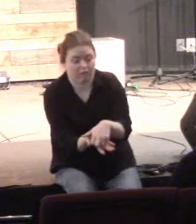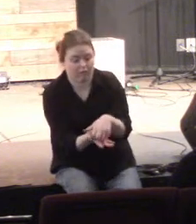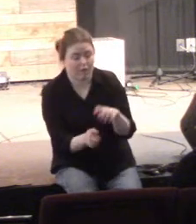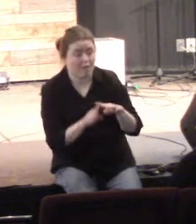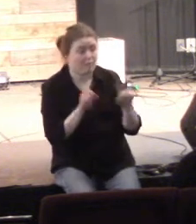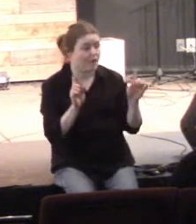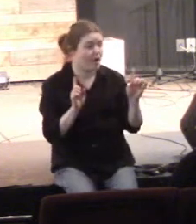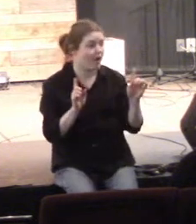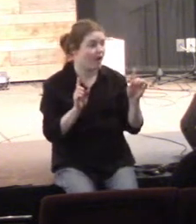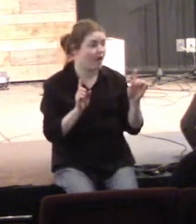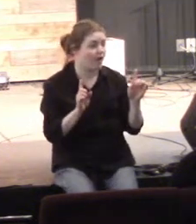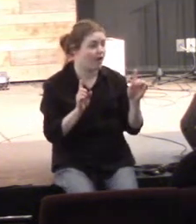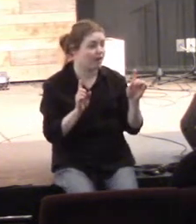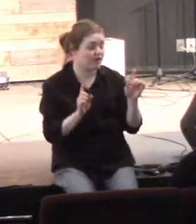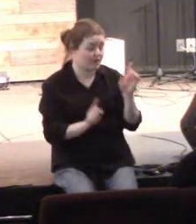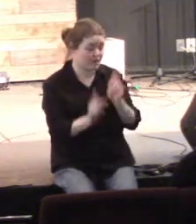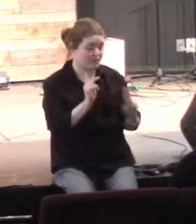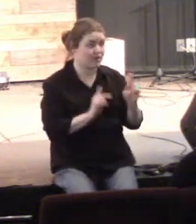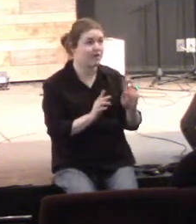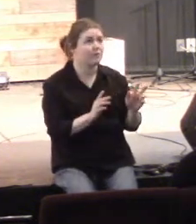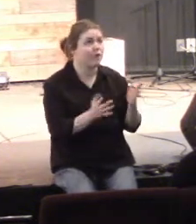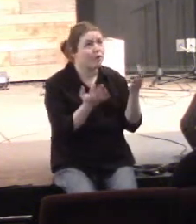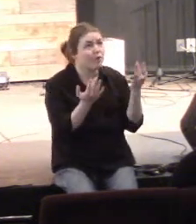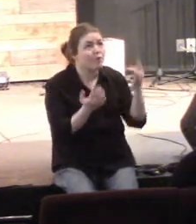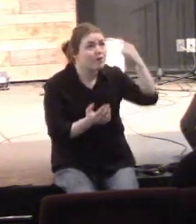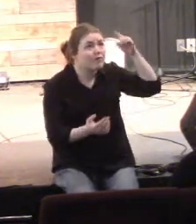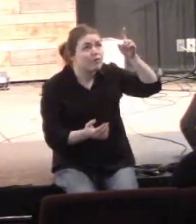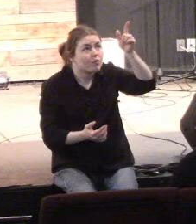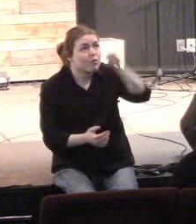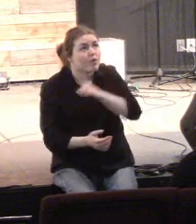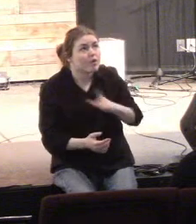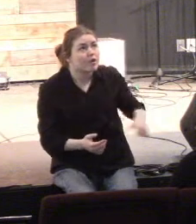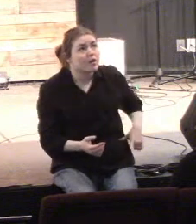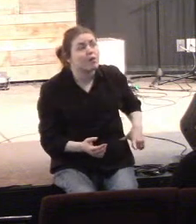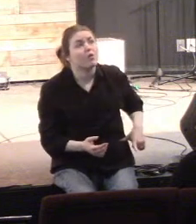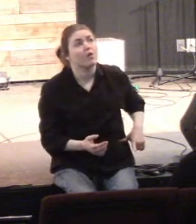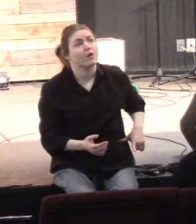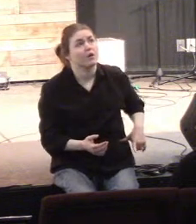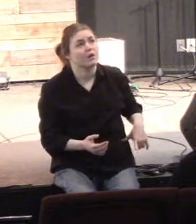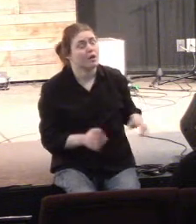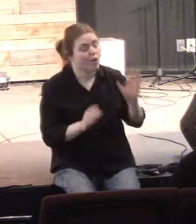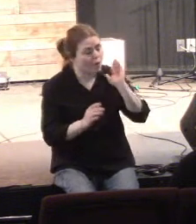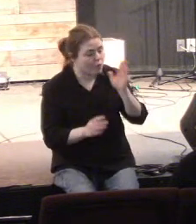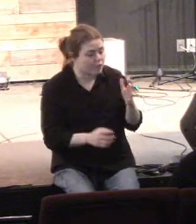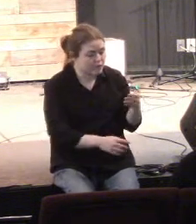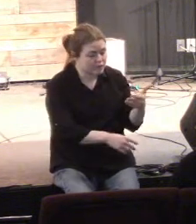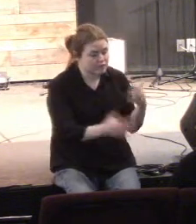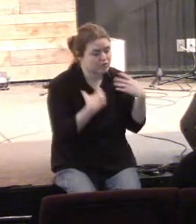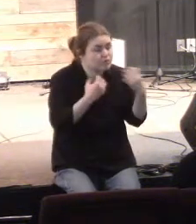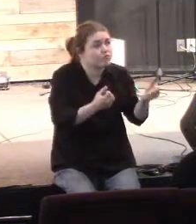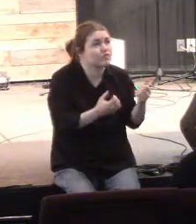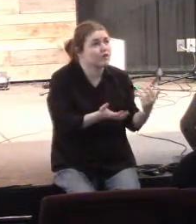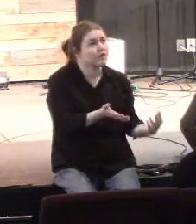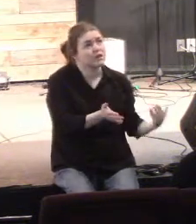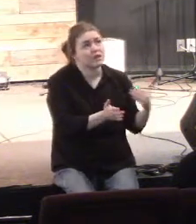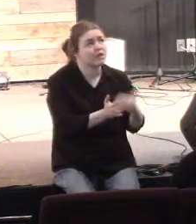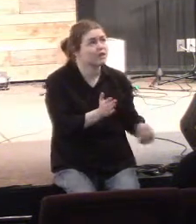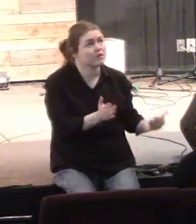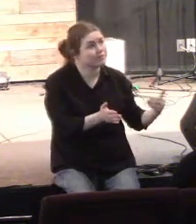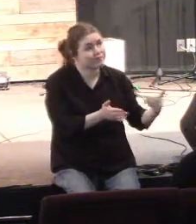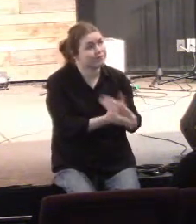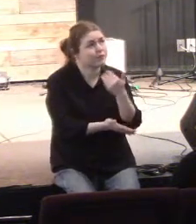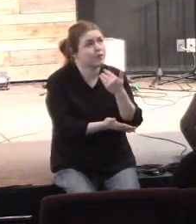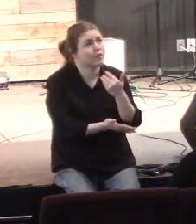But those who wait upon the Lord shall renew their strength. They shall